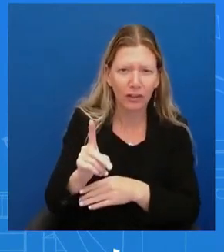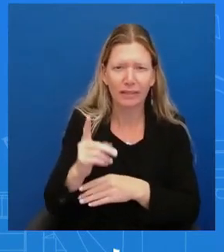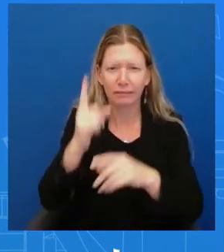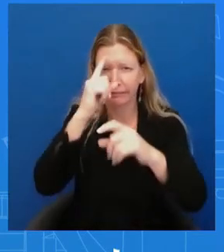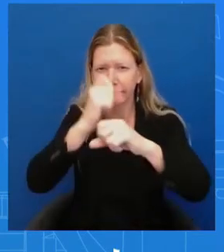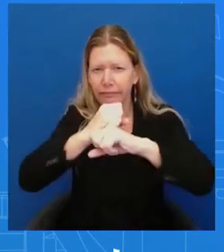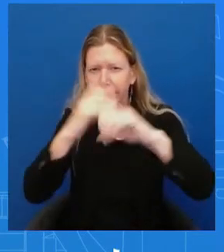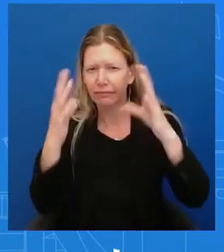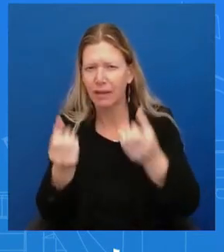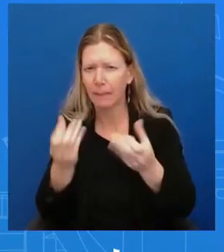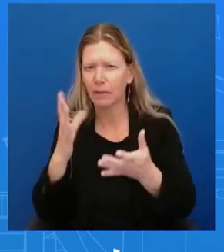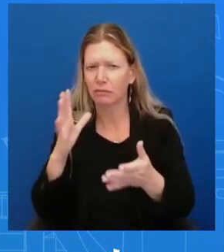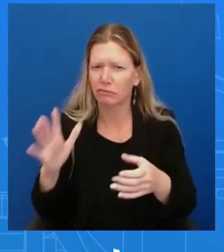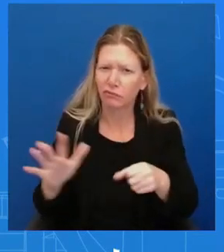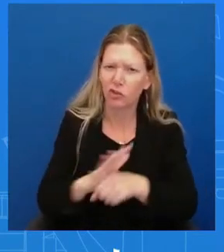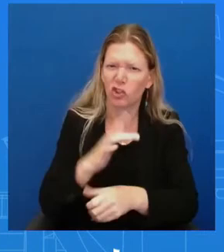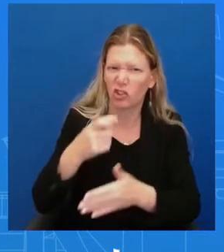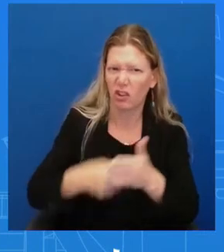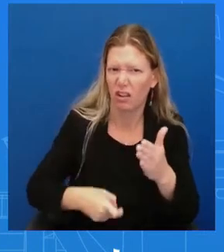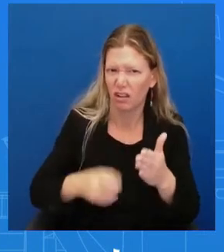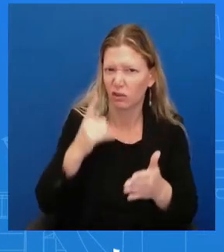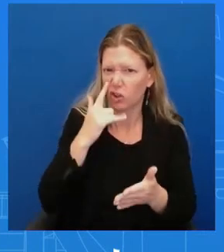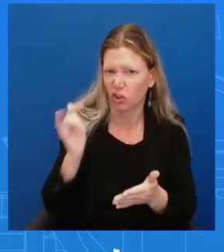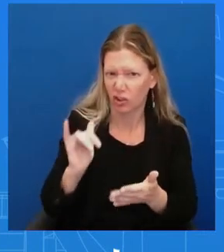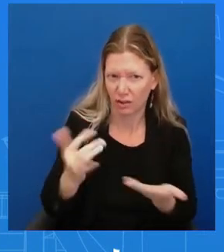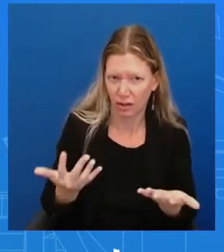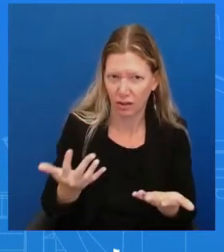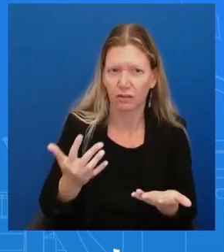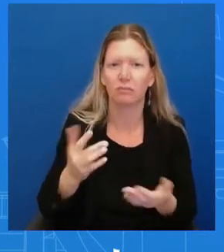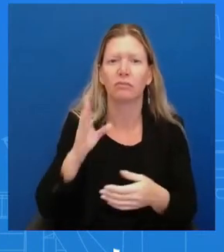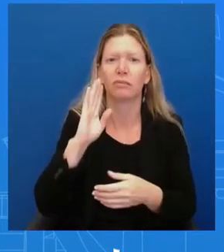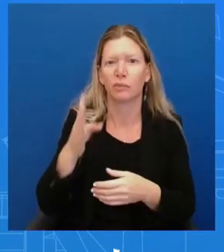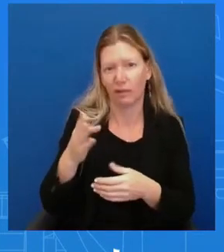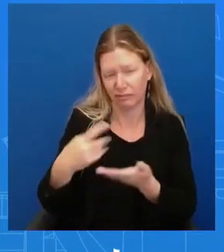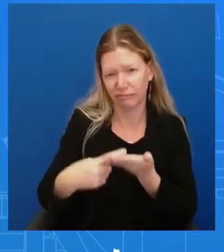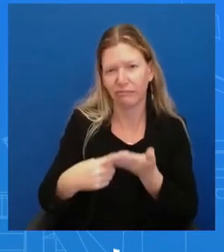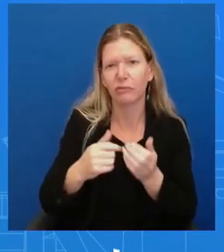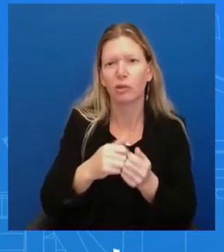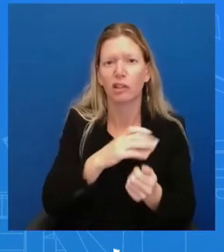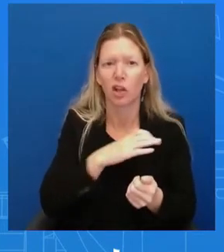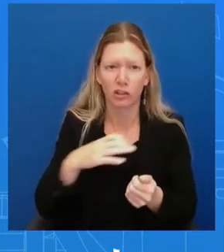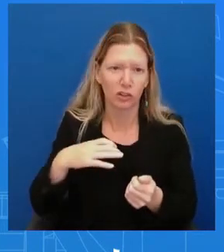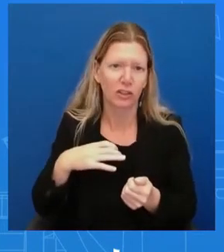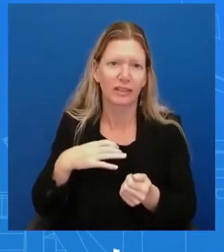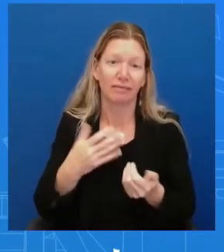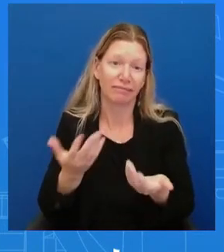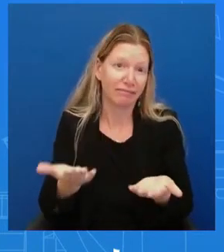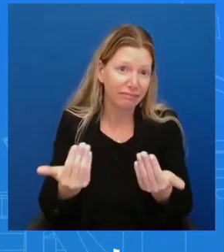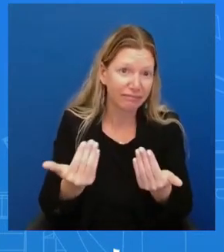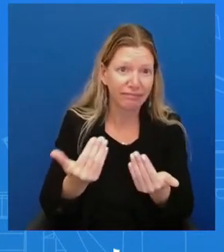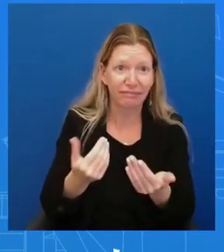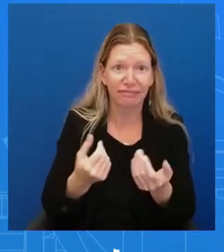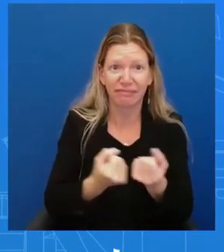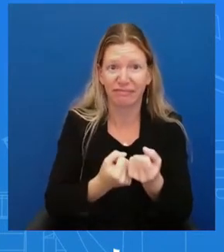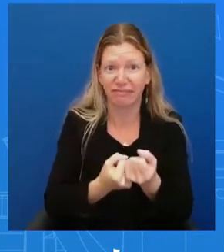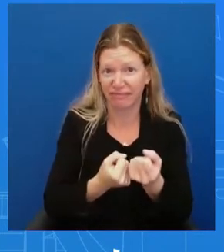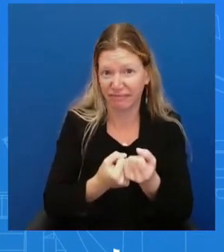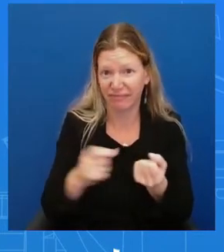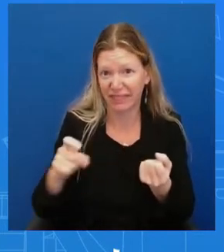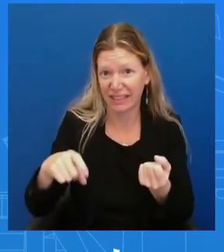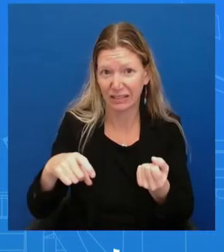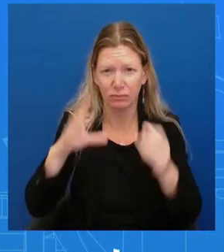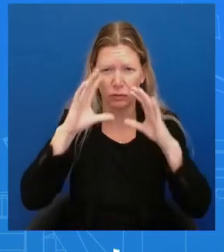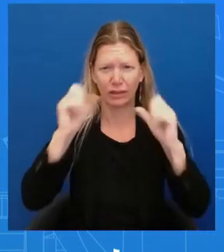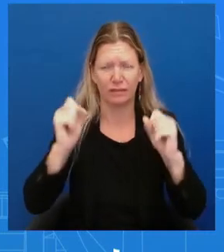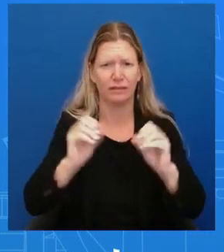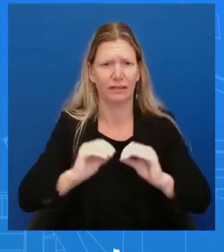certainly continuing to talk to Congress to get some assistance here. The president has been very clear. He's going to be there for the people of